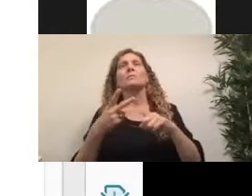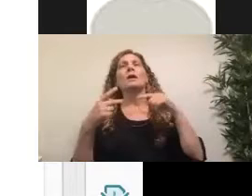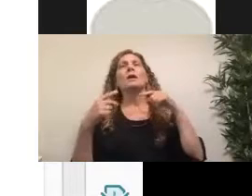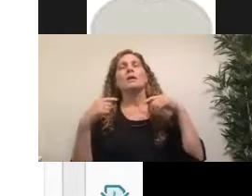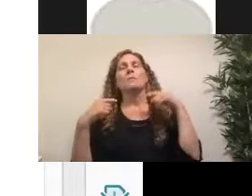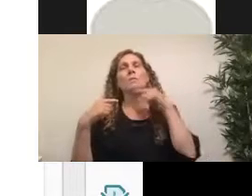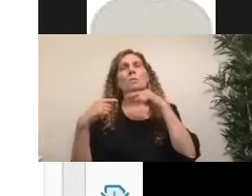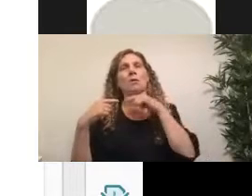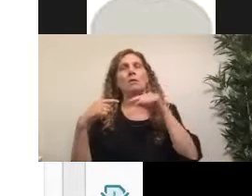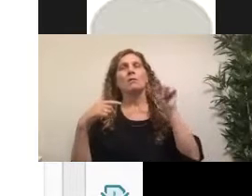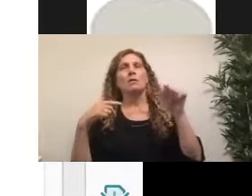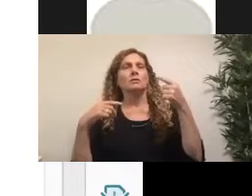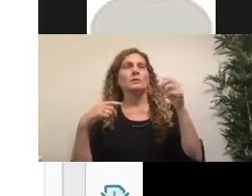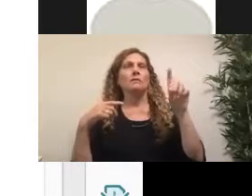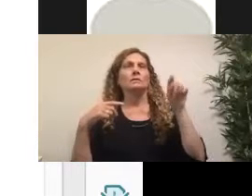can be emailed to